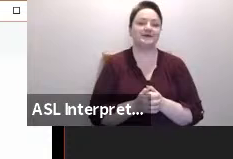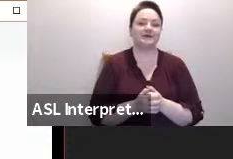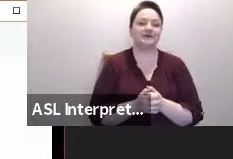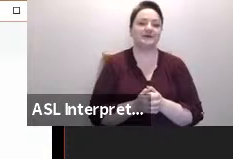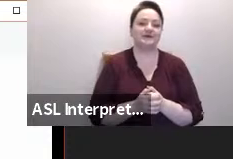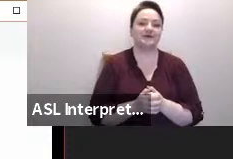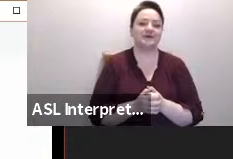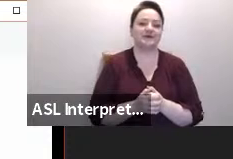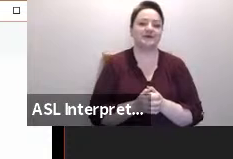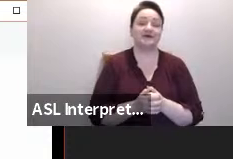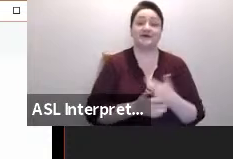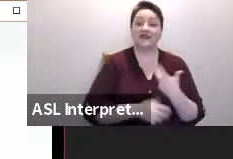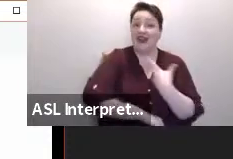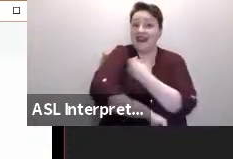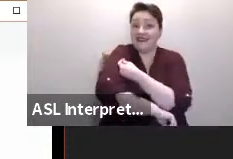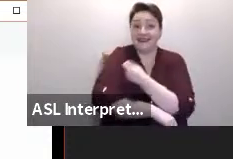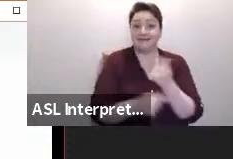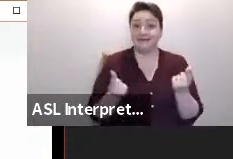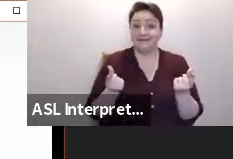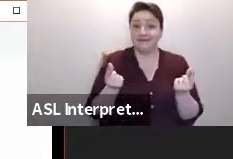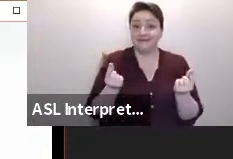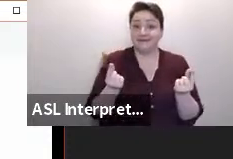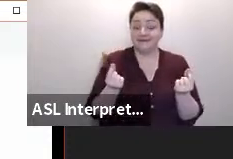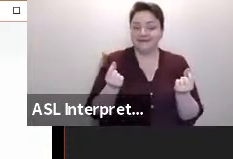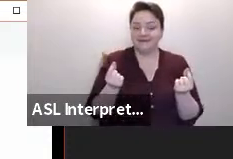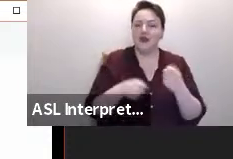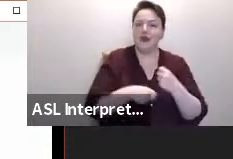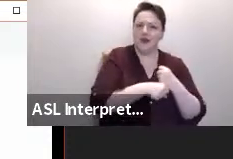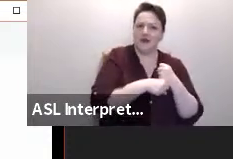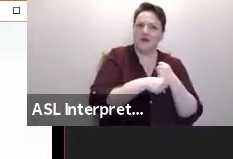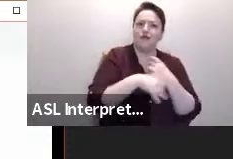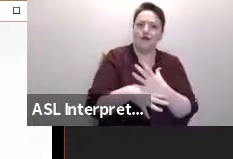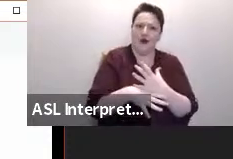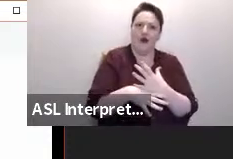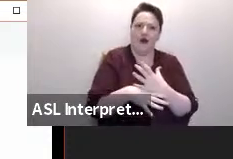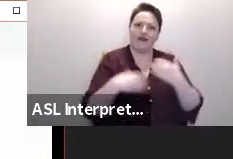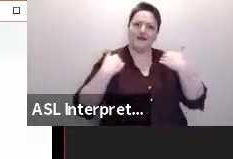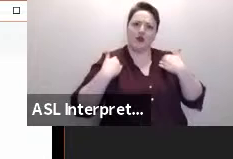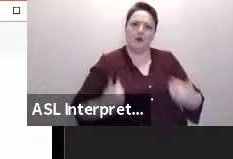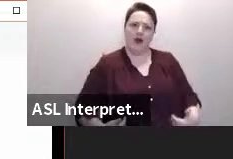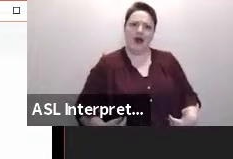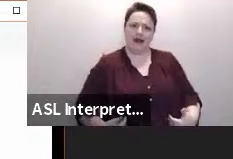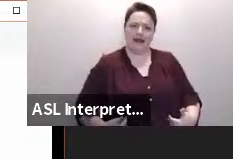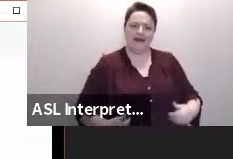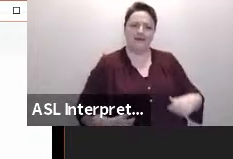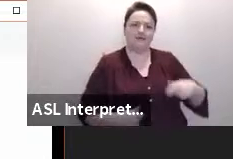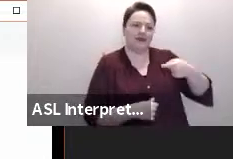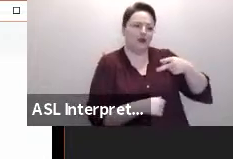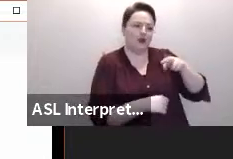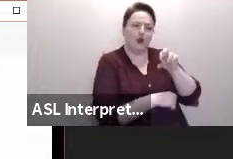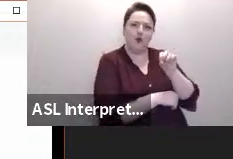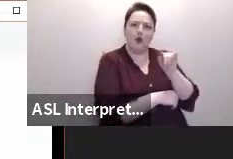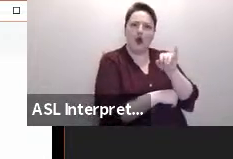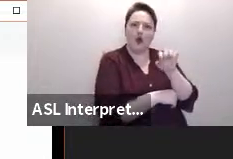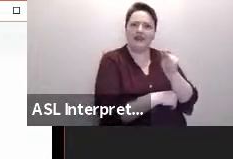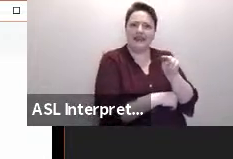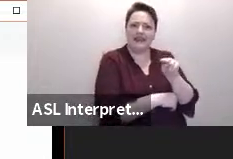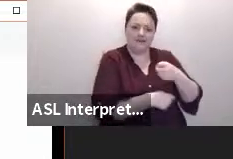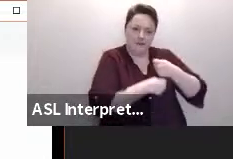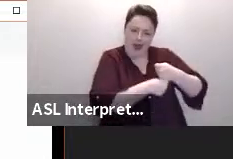all they do is give your body genetic material that makes proteins that enable your body to